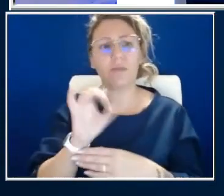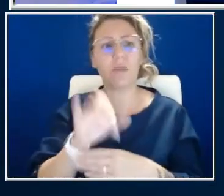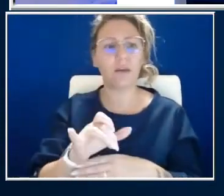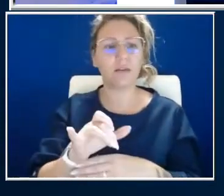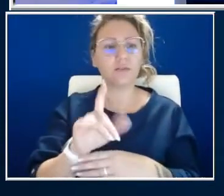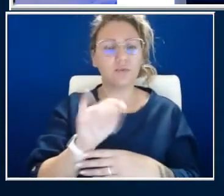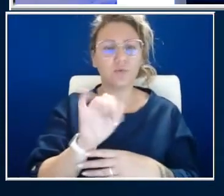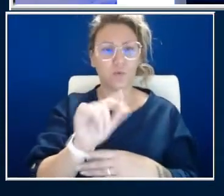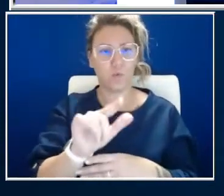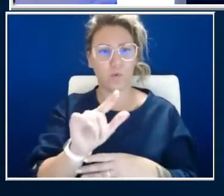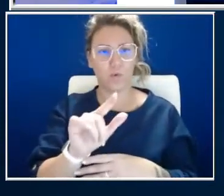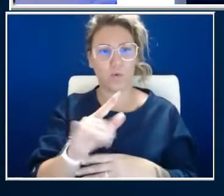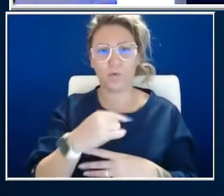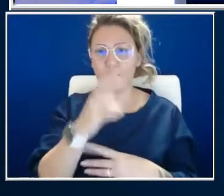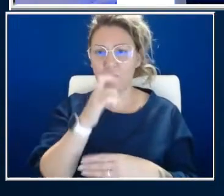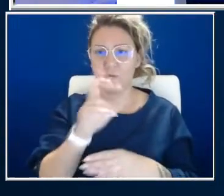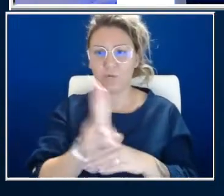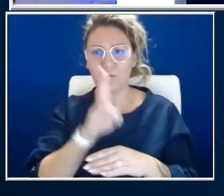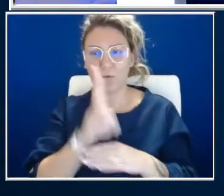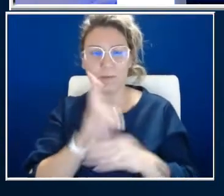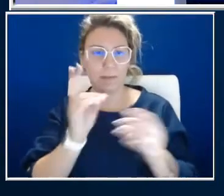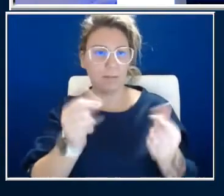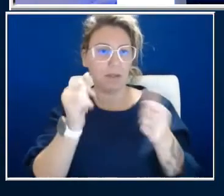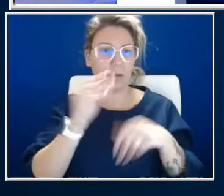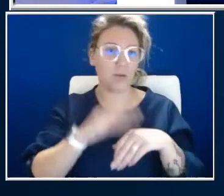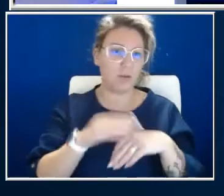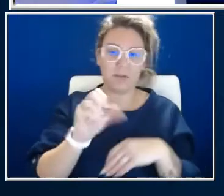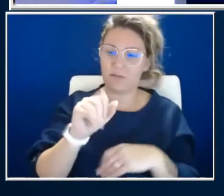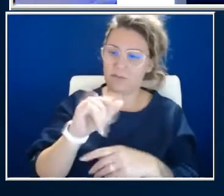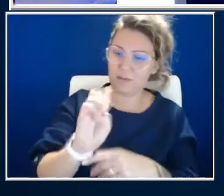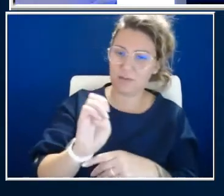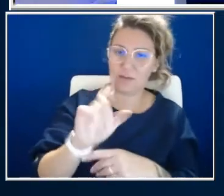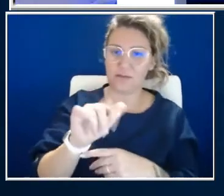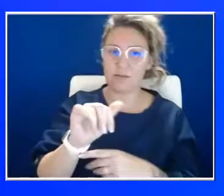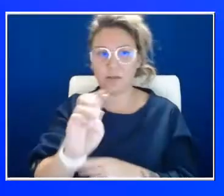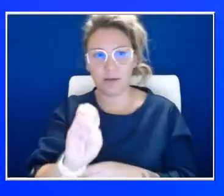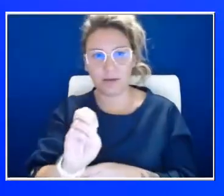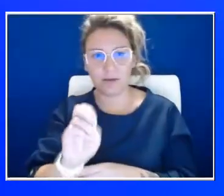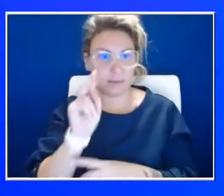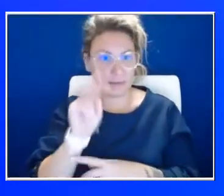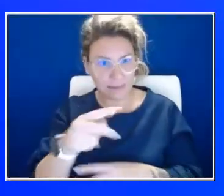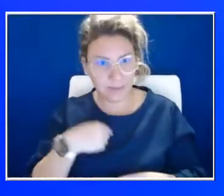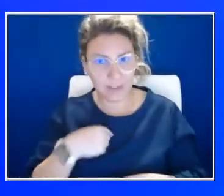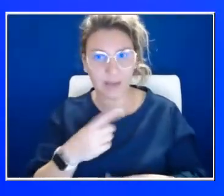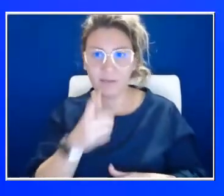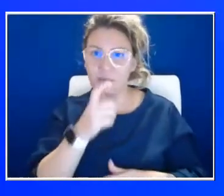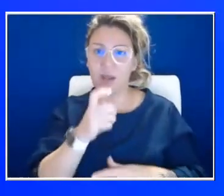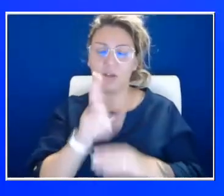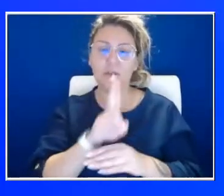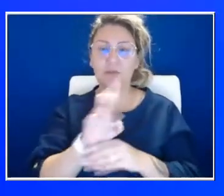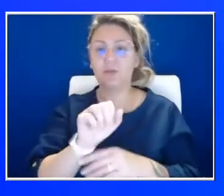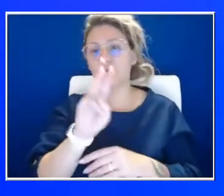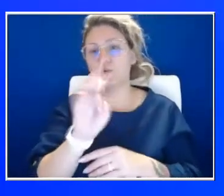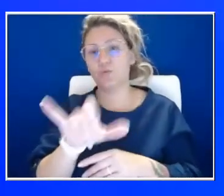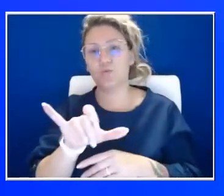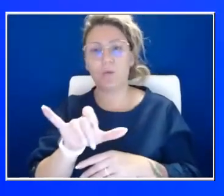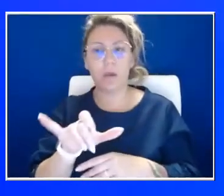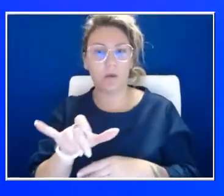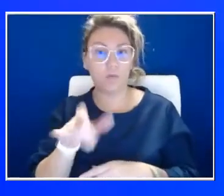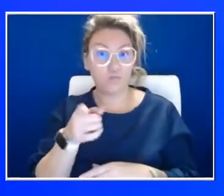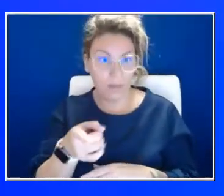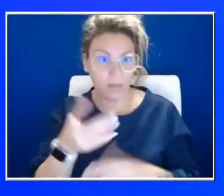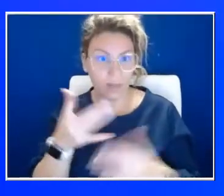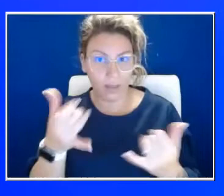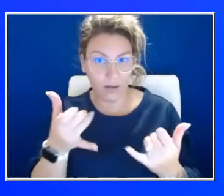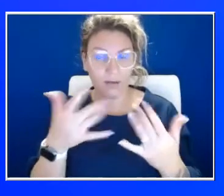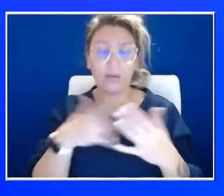on the sideline. So if the fans are looking down and they see me down there, I'm not using the Sway right then. I'll do some of the basics of the exam if